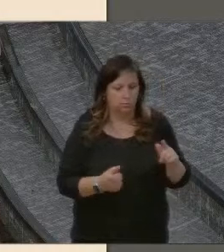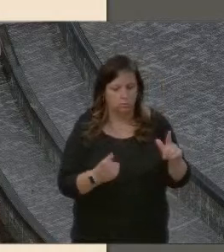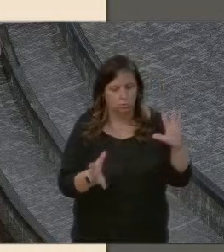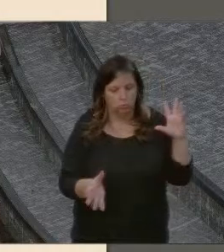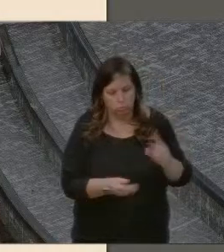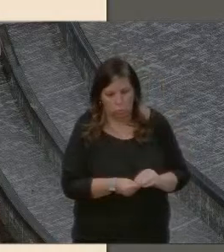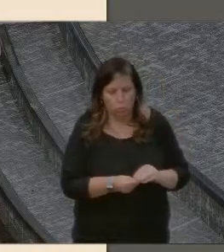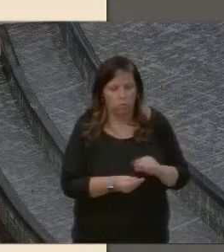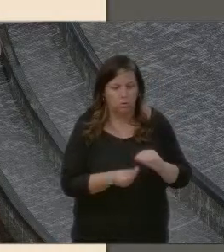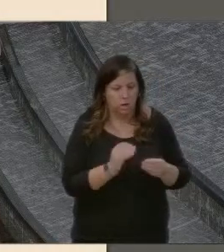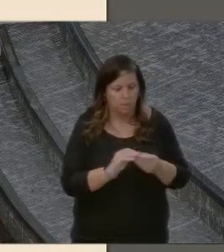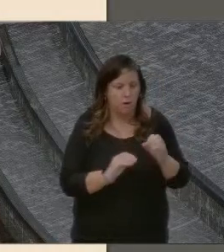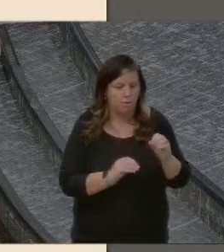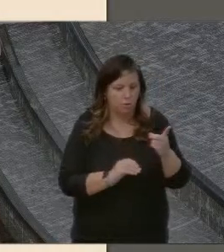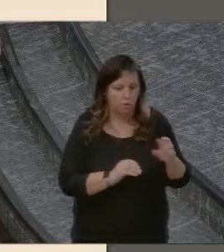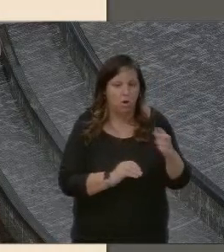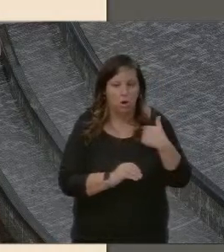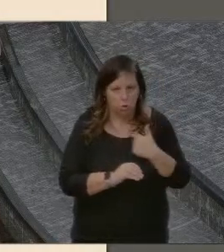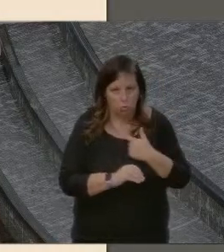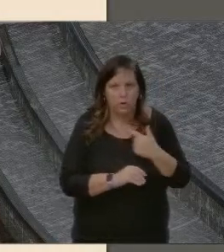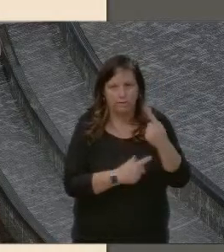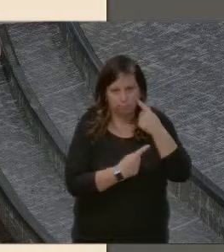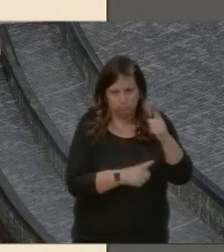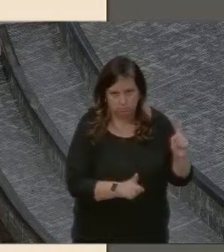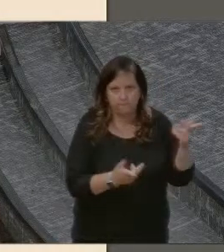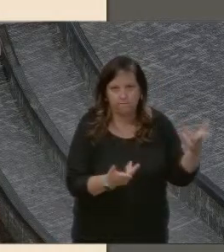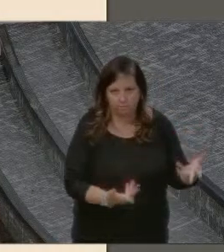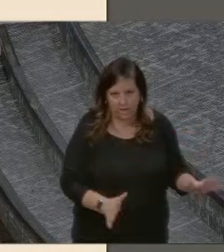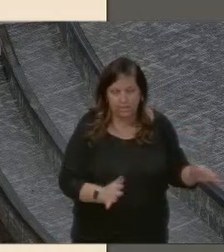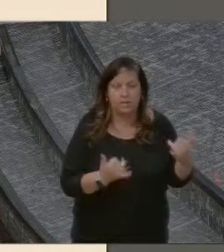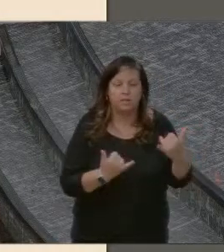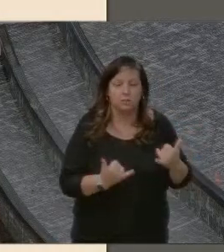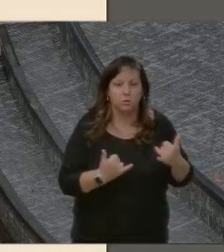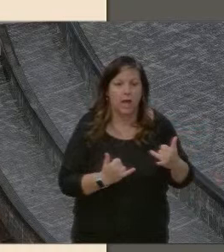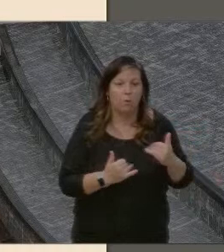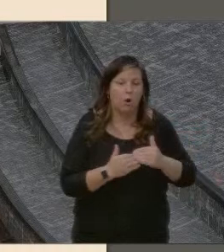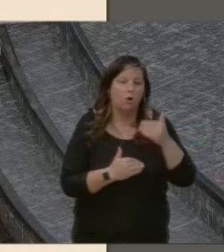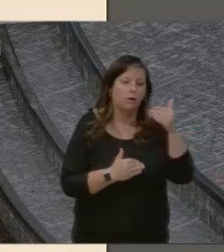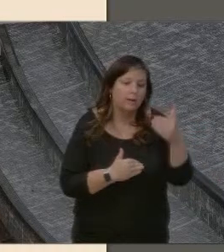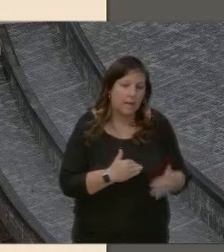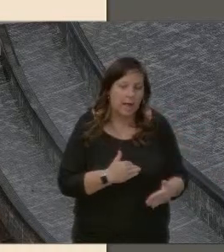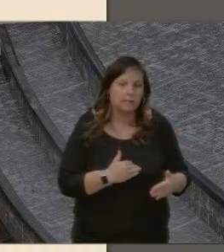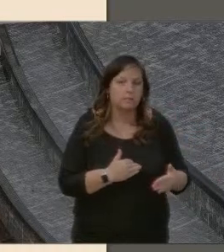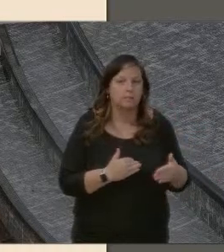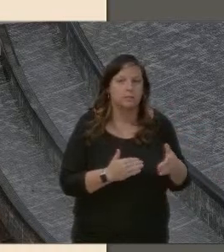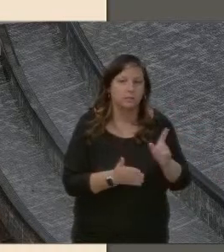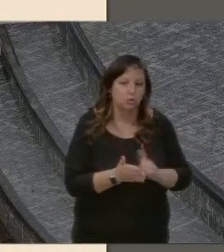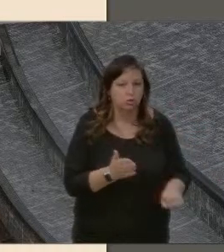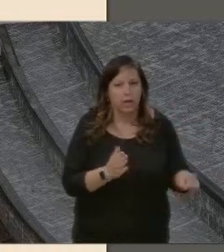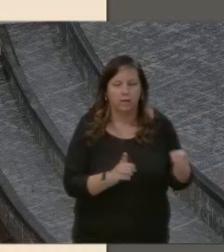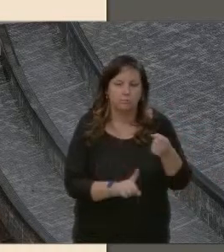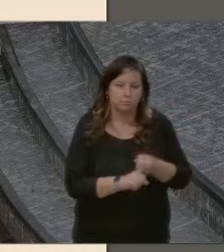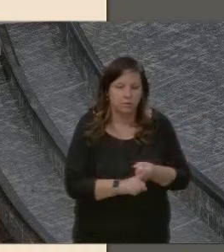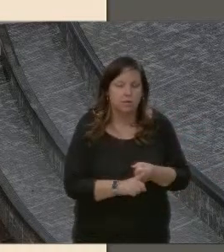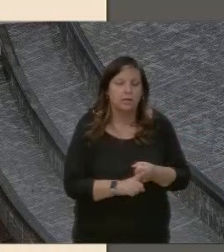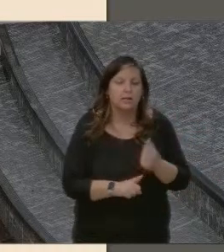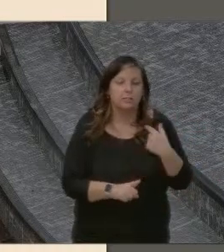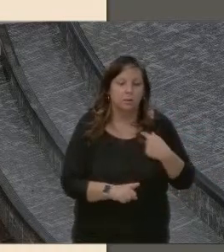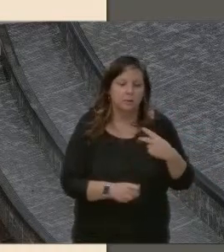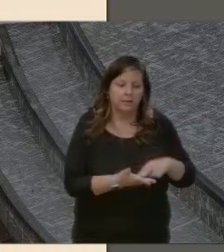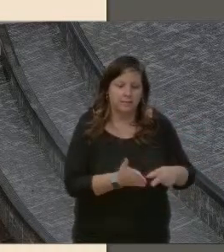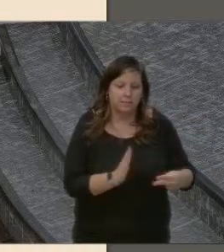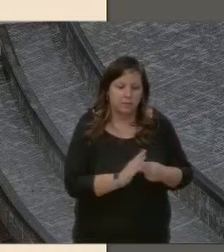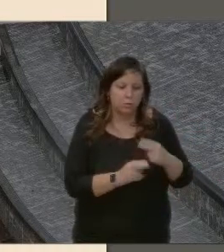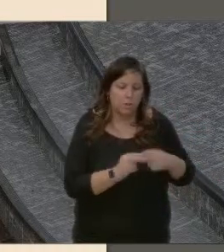that checkpoint now. I think the next checkpoint for us is to be intentional about the ODRs for the students